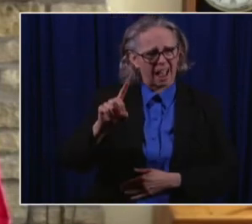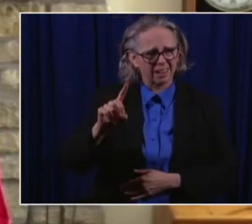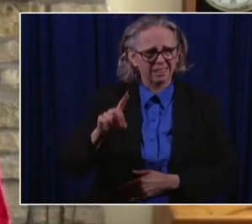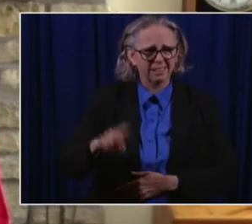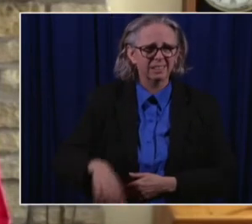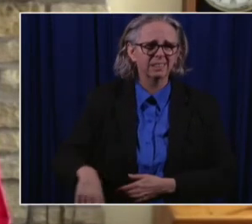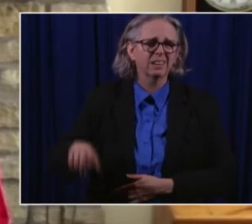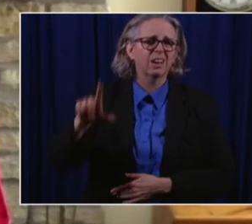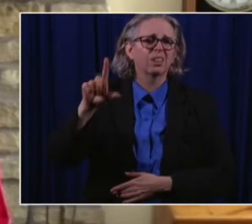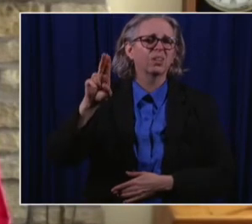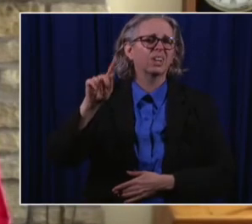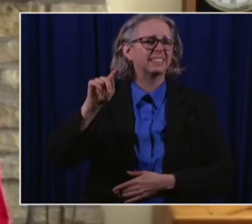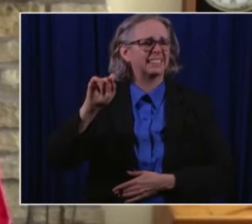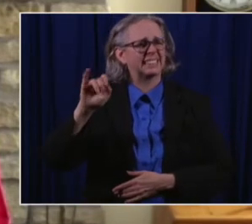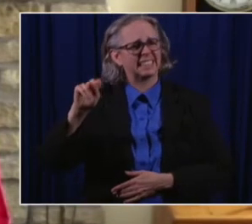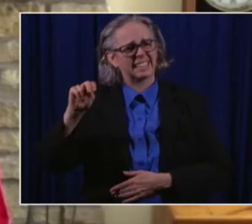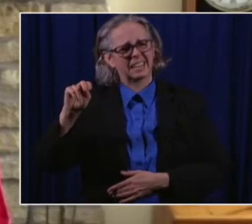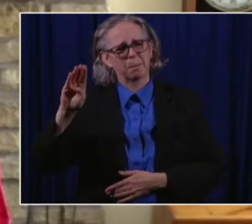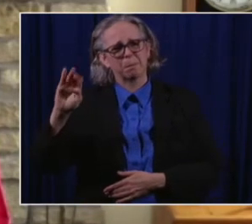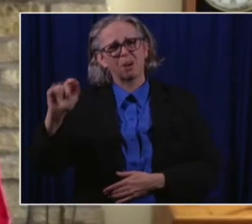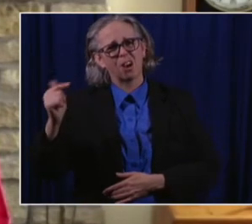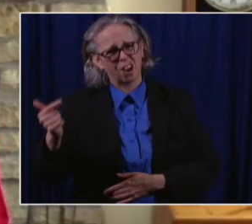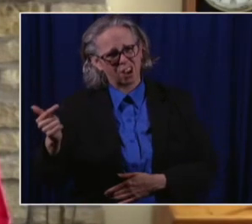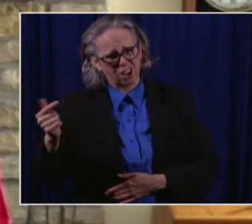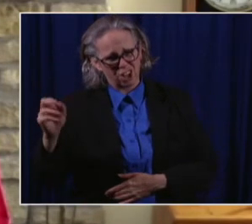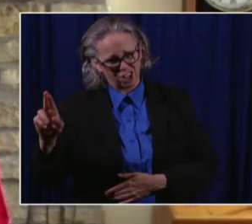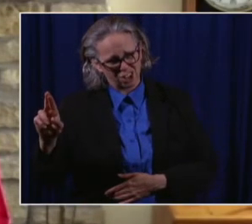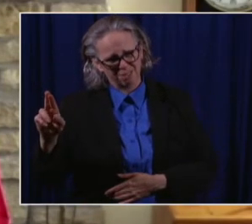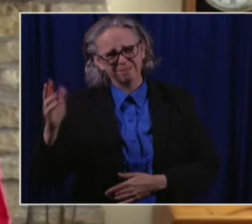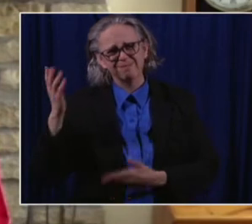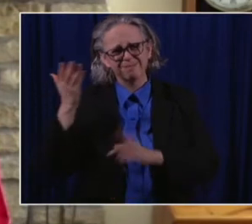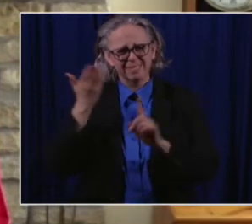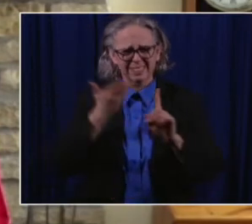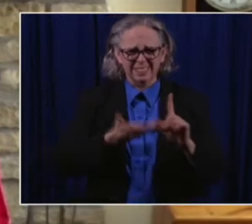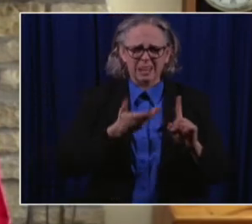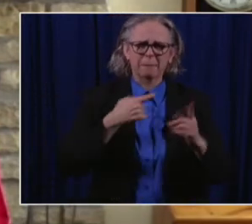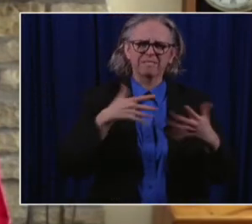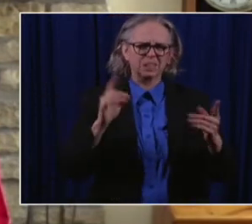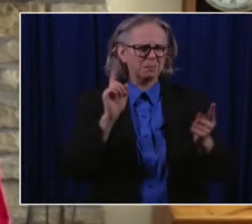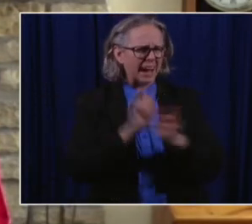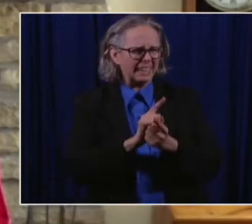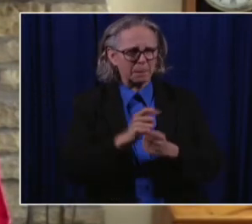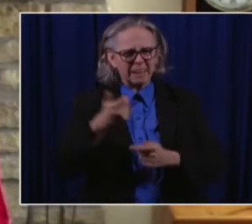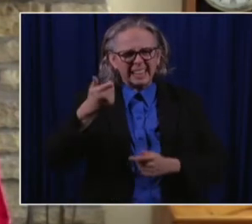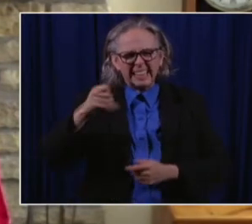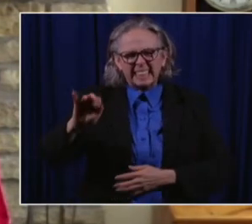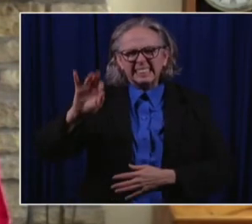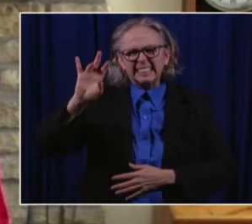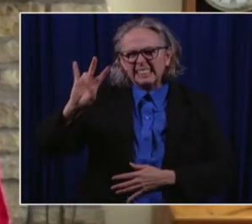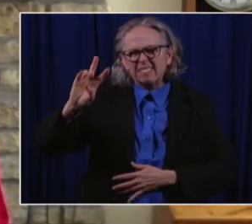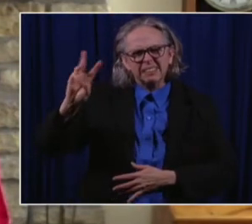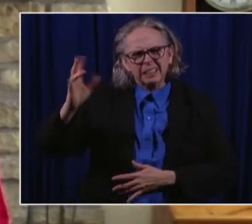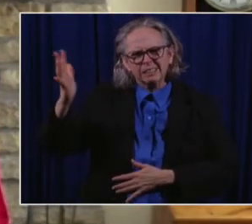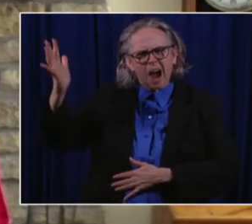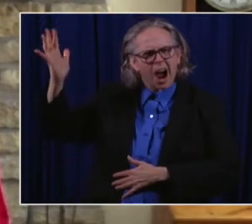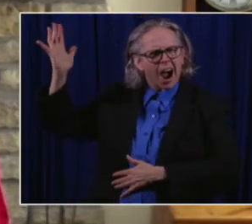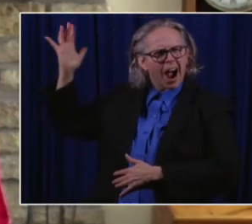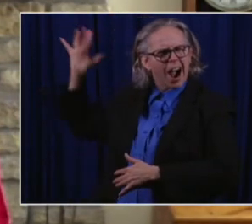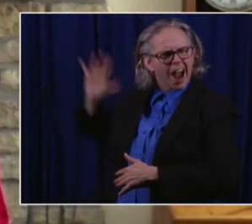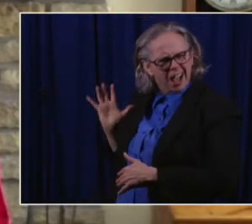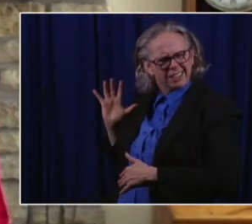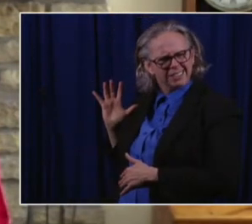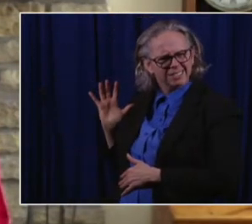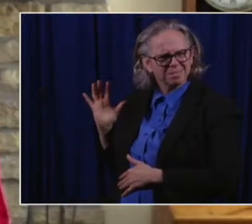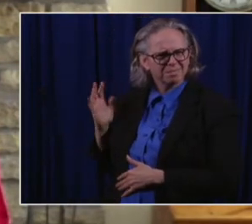to know Fred in 1976. I was running for county prosecuting attorney, and we had a tent, campaign tent at the